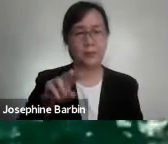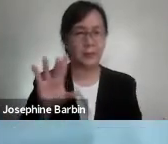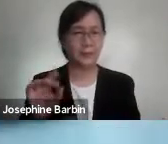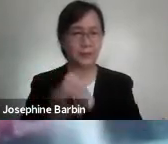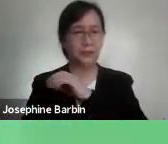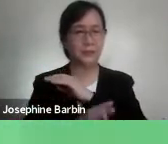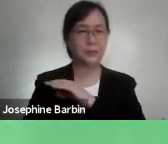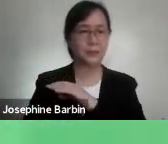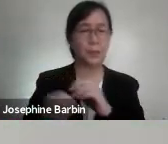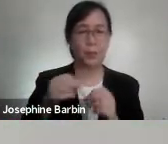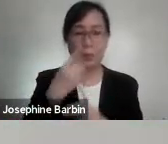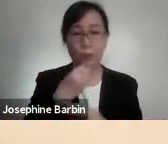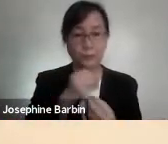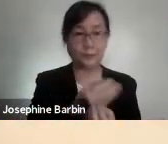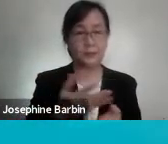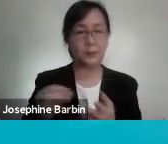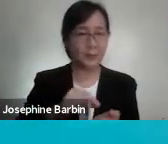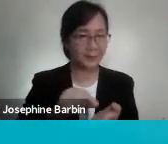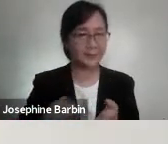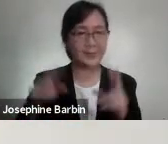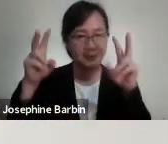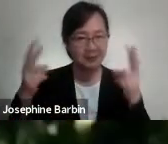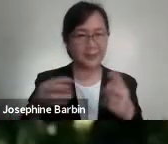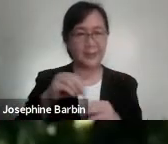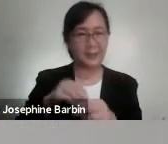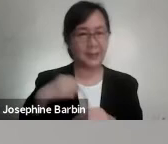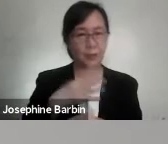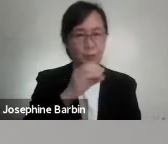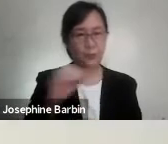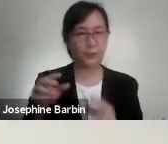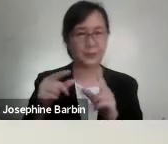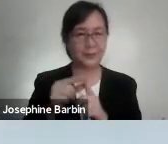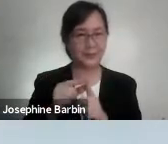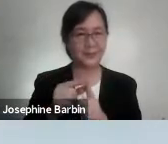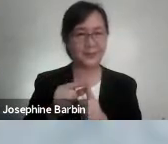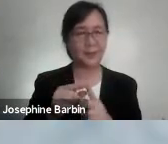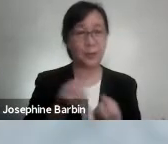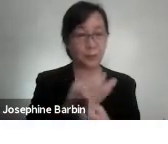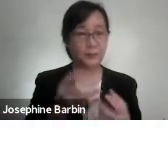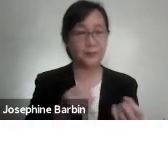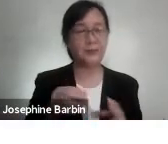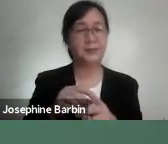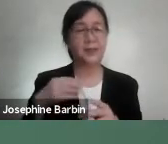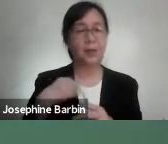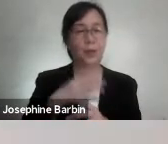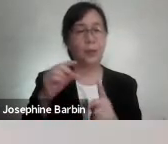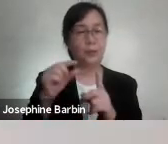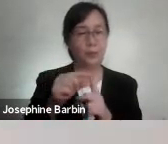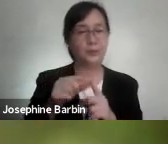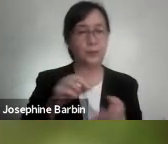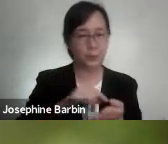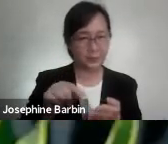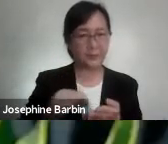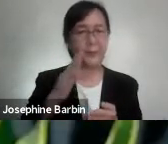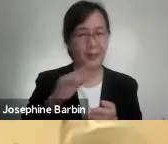who contributed to writing the text of In Our Own Words. In Our Own Words is written by and